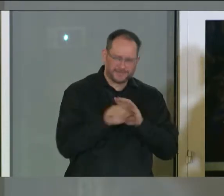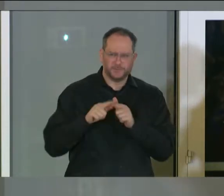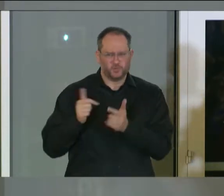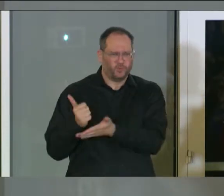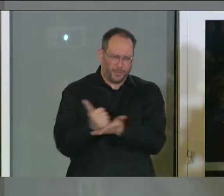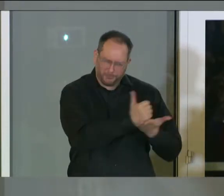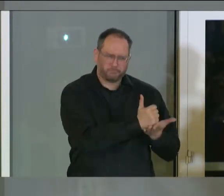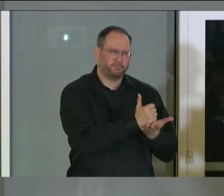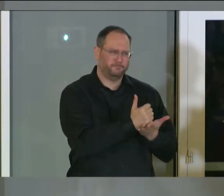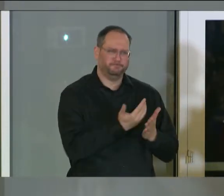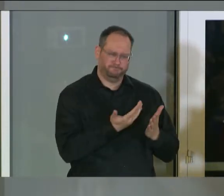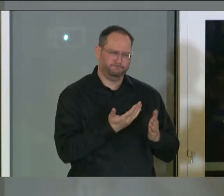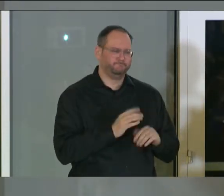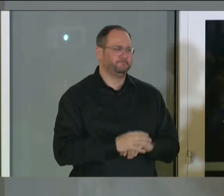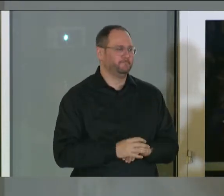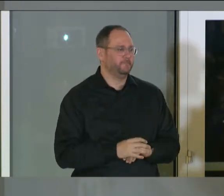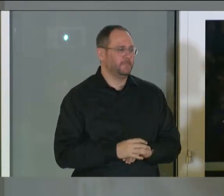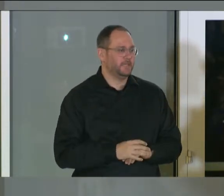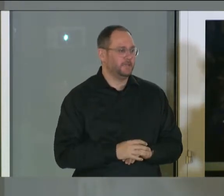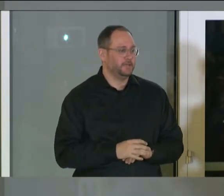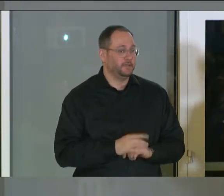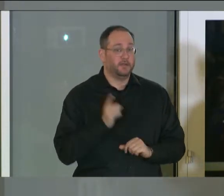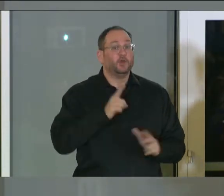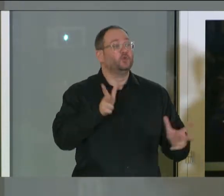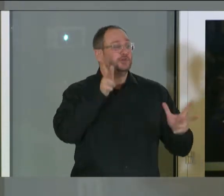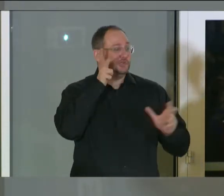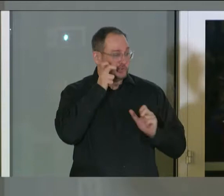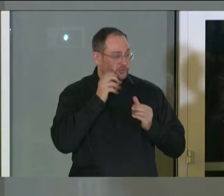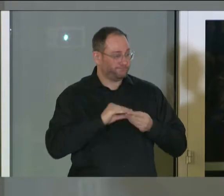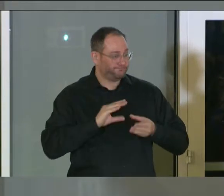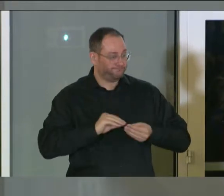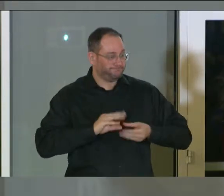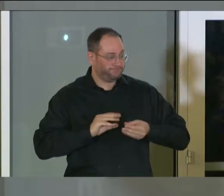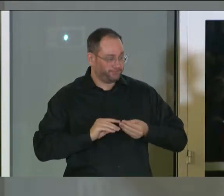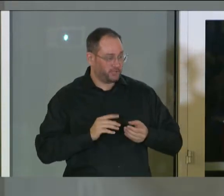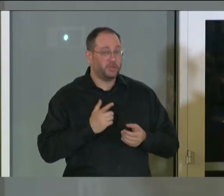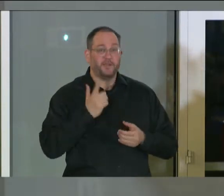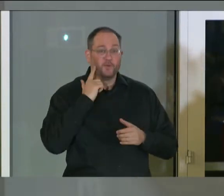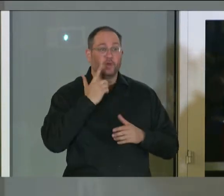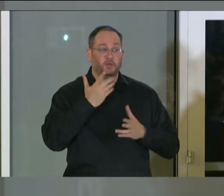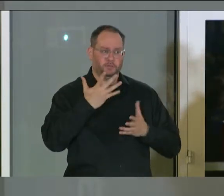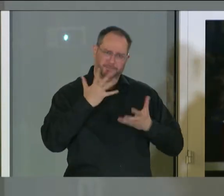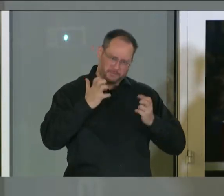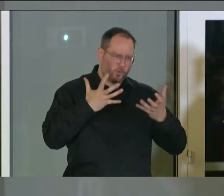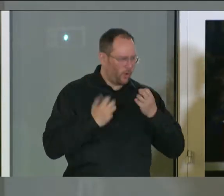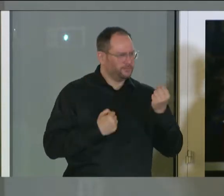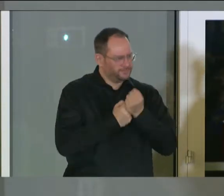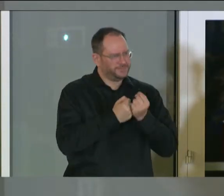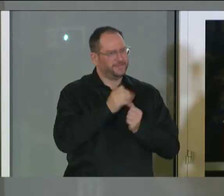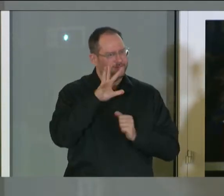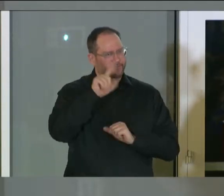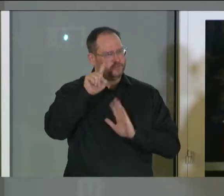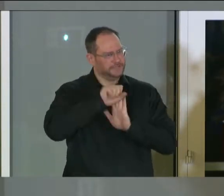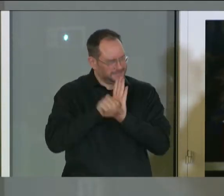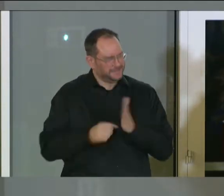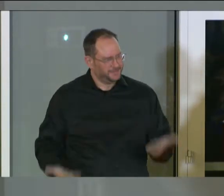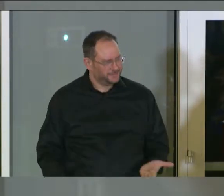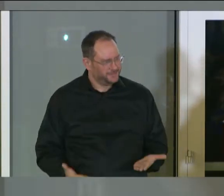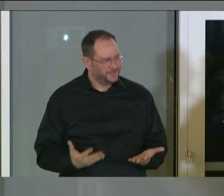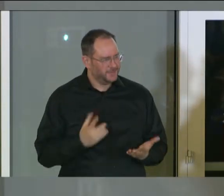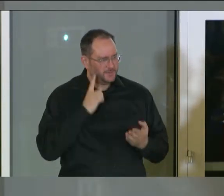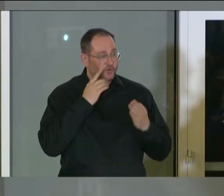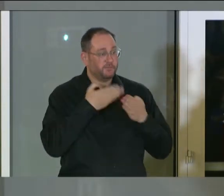well. You heard the call for statehood and what we're doing with that public education fund on